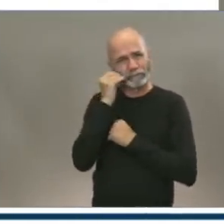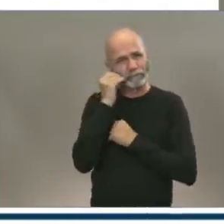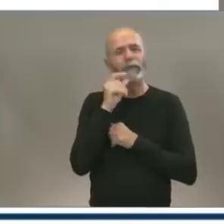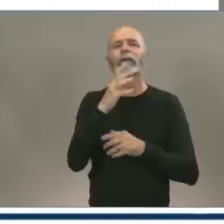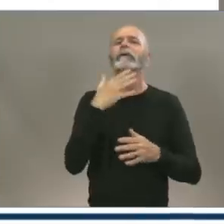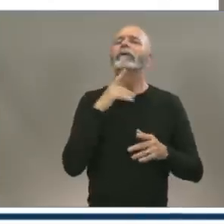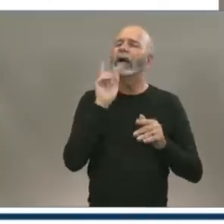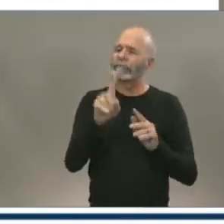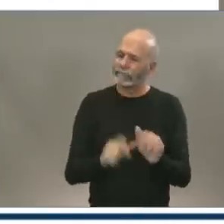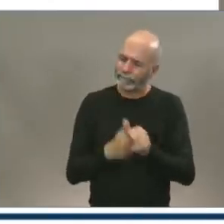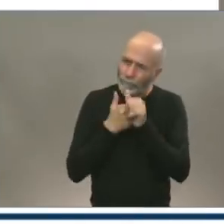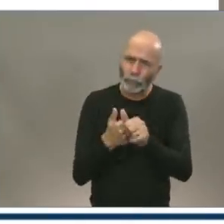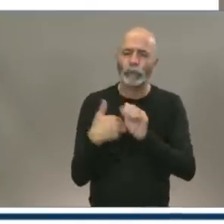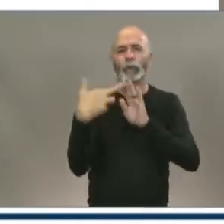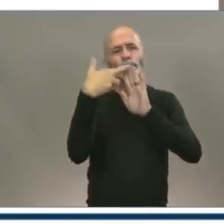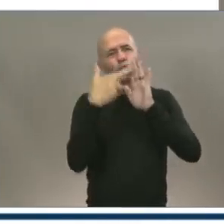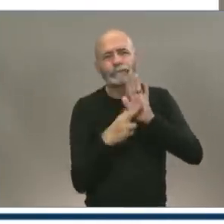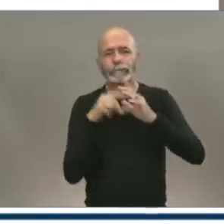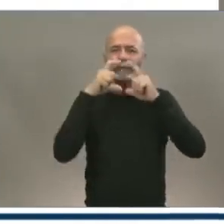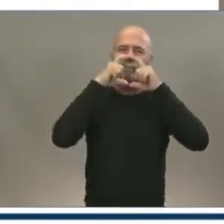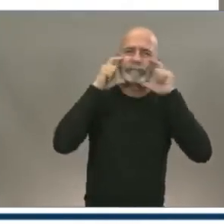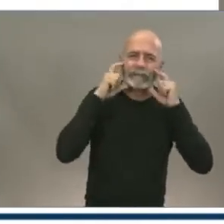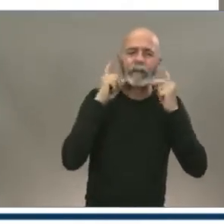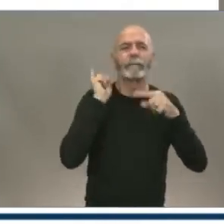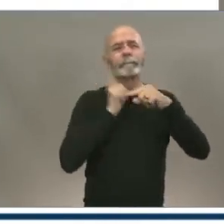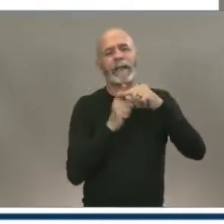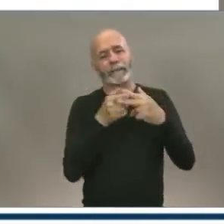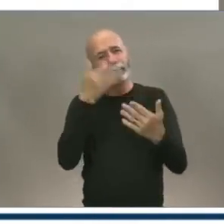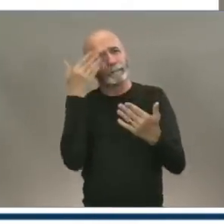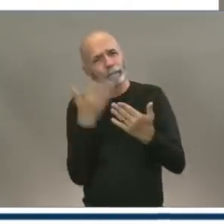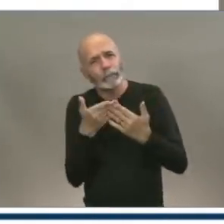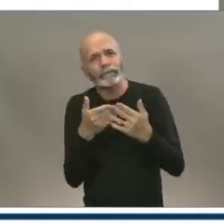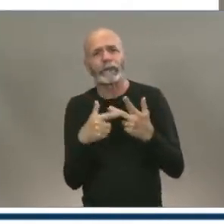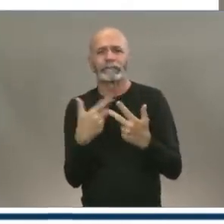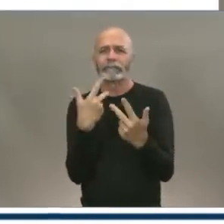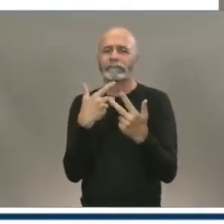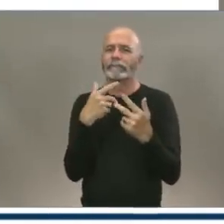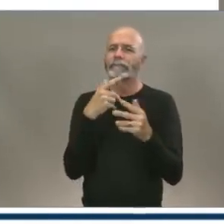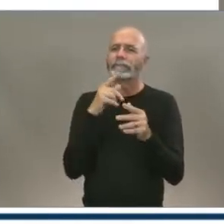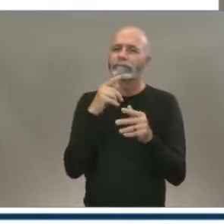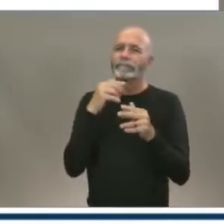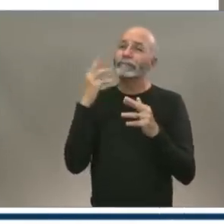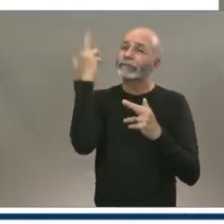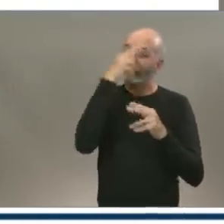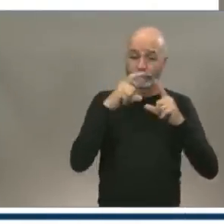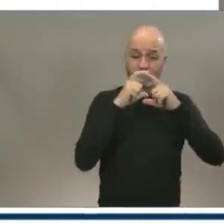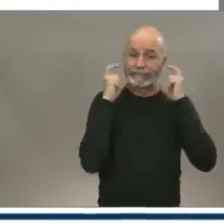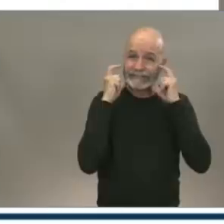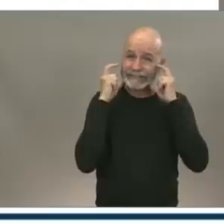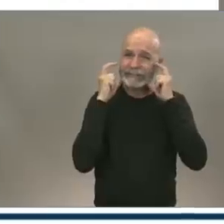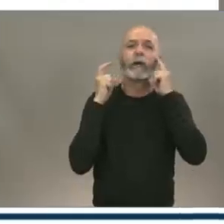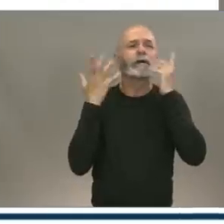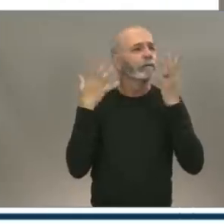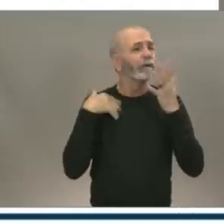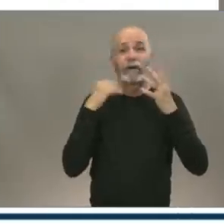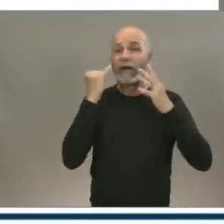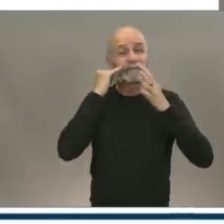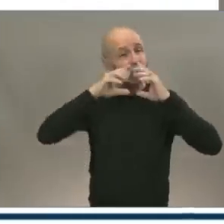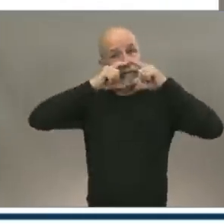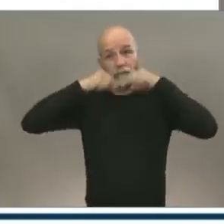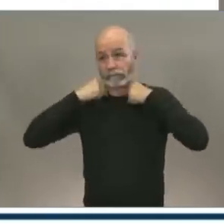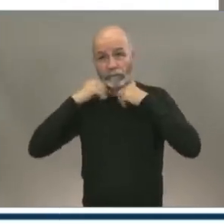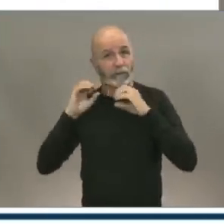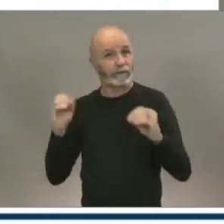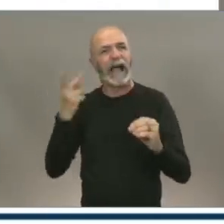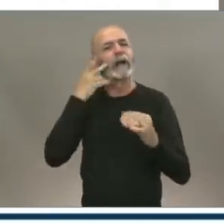proof of vaccination. They are in place for a reason, and this week we've seen what can happen when they aren't followed. The